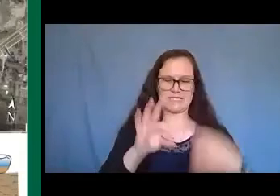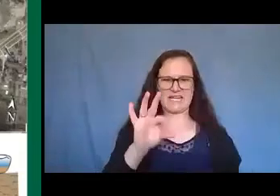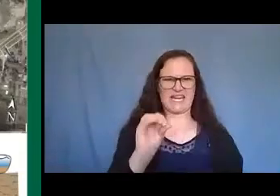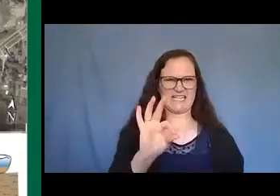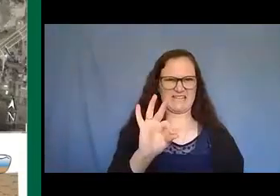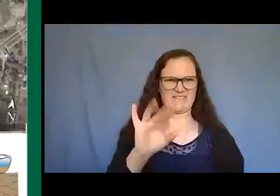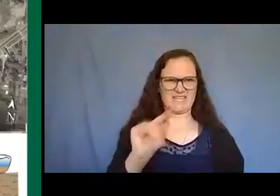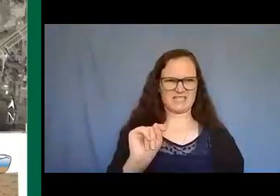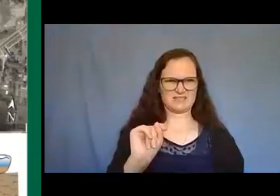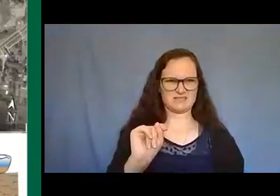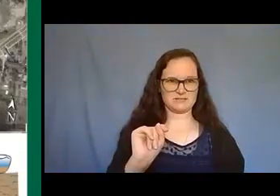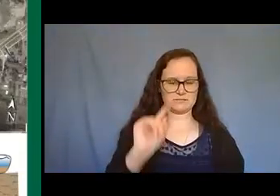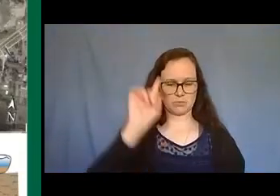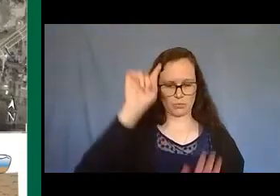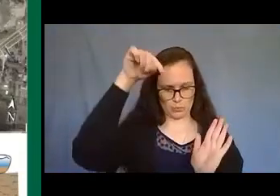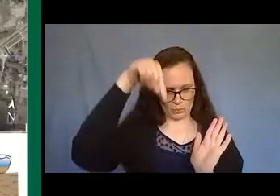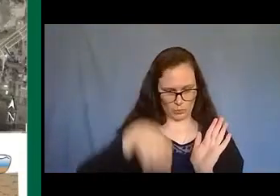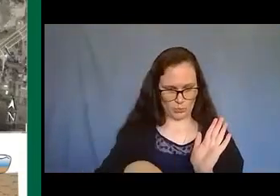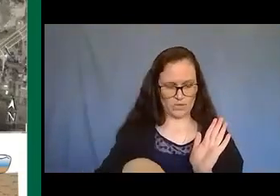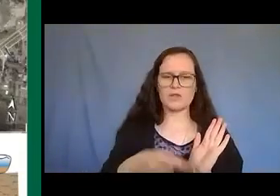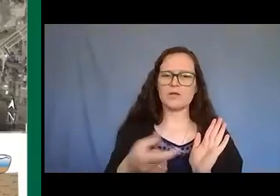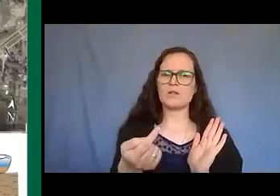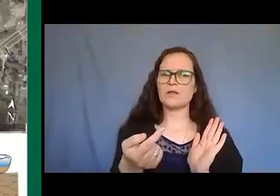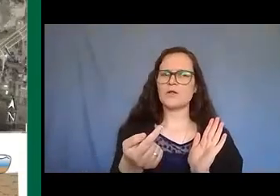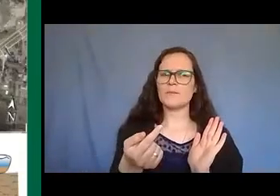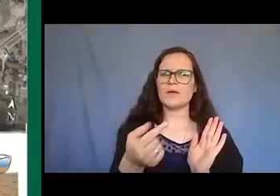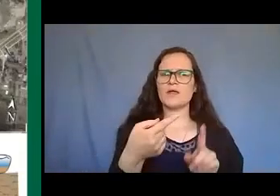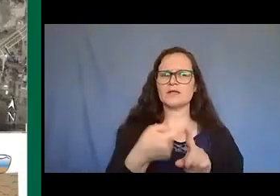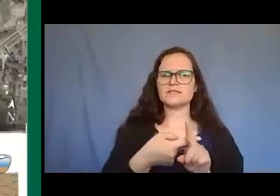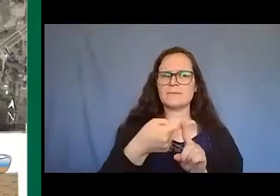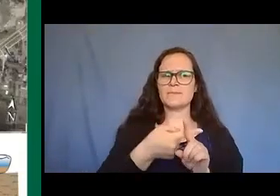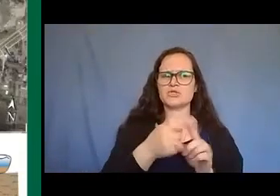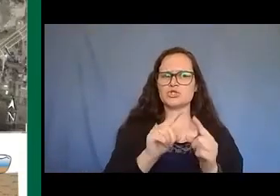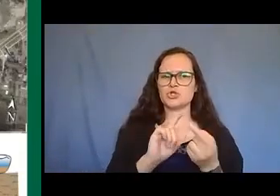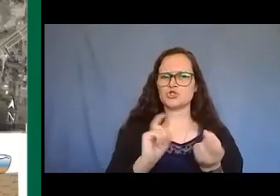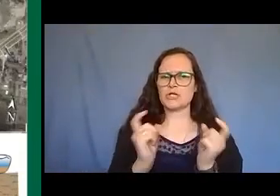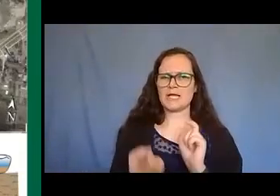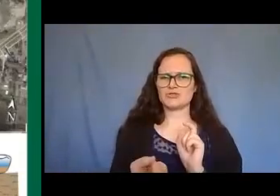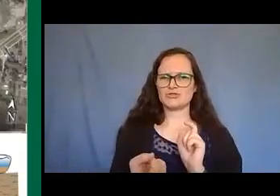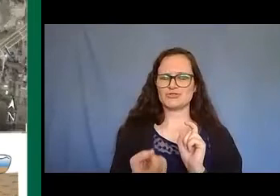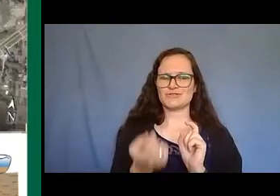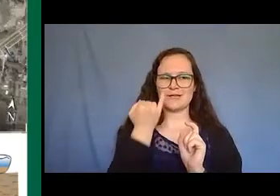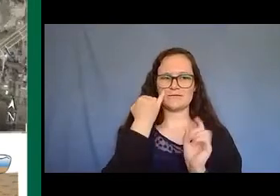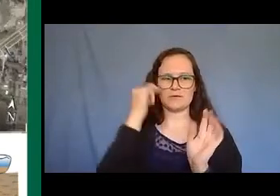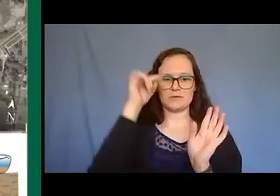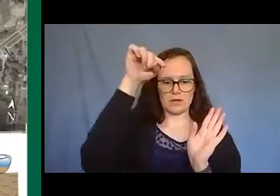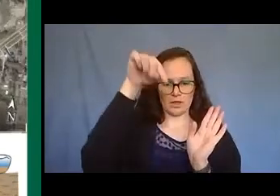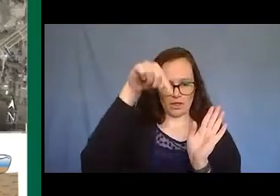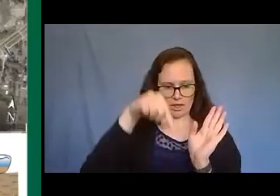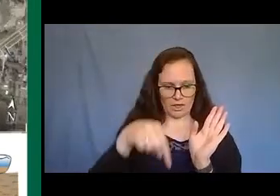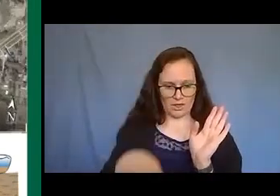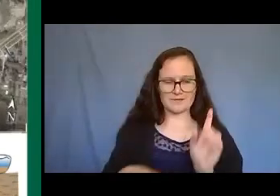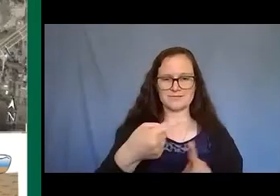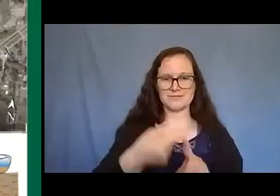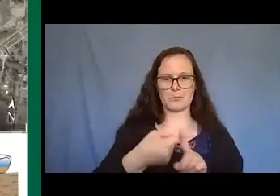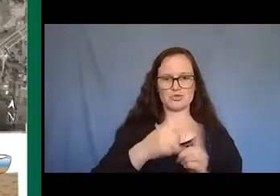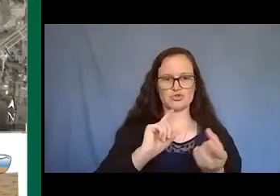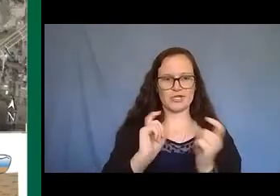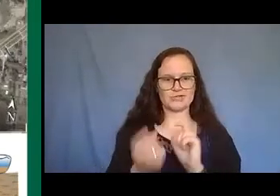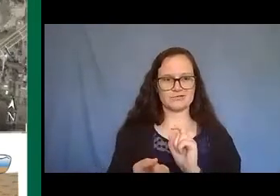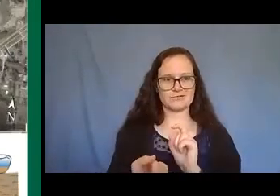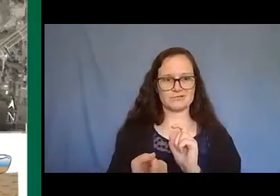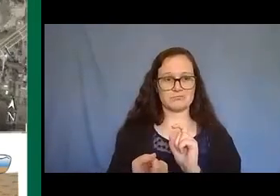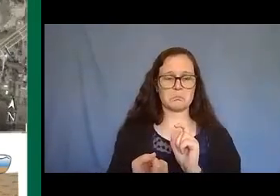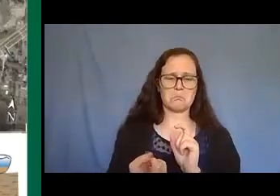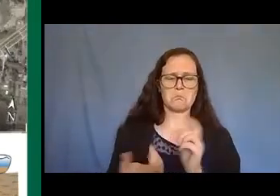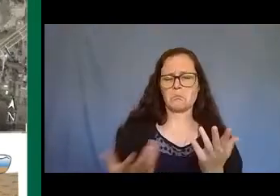that there's a slight thermocline where the water temperature changes as you go down with depth. And what that could mean is